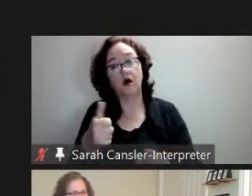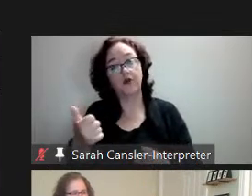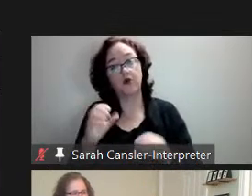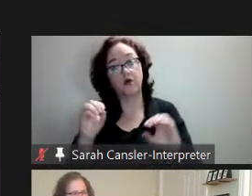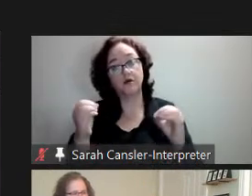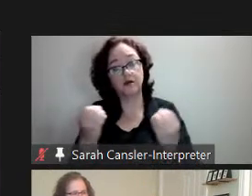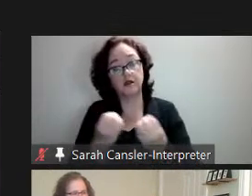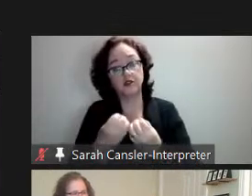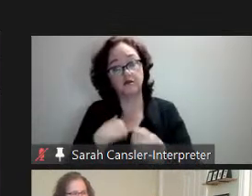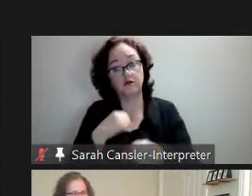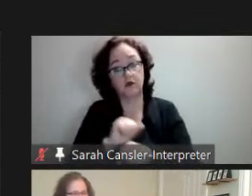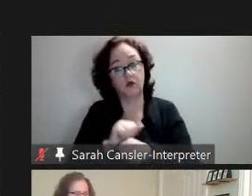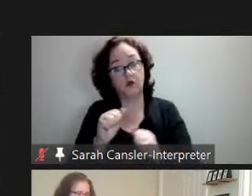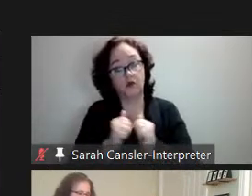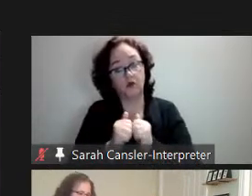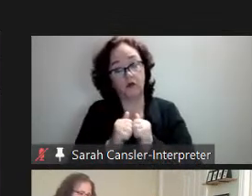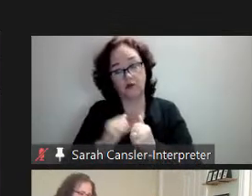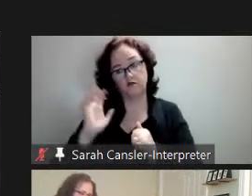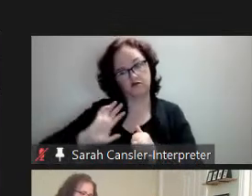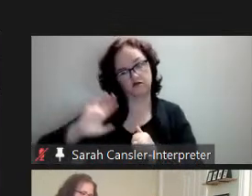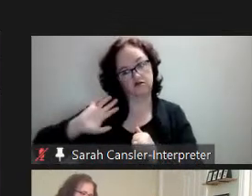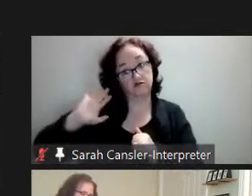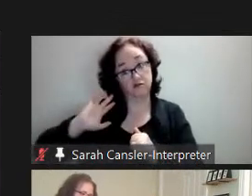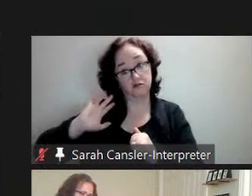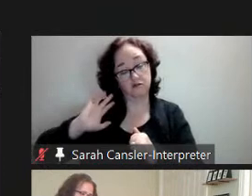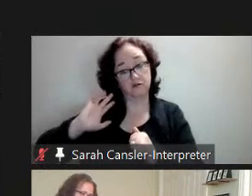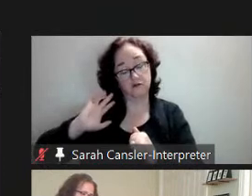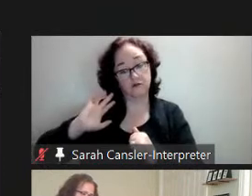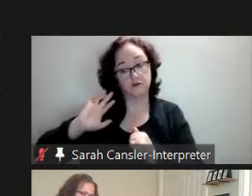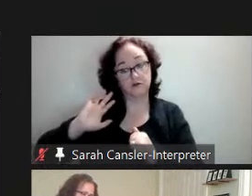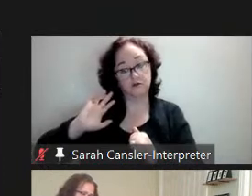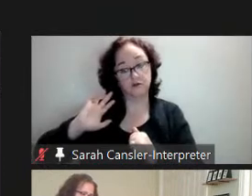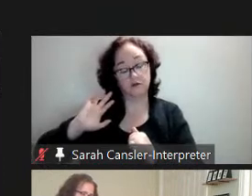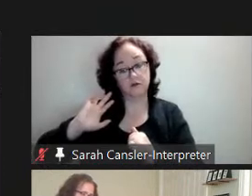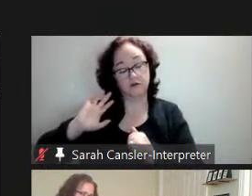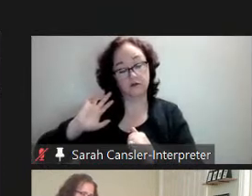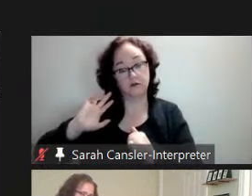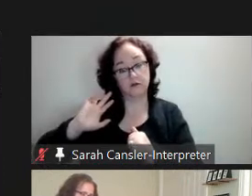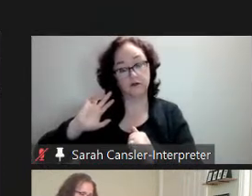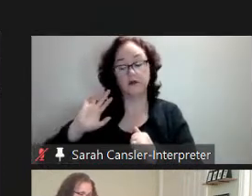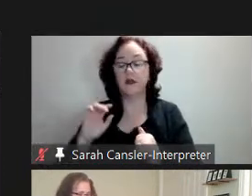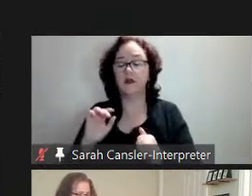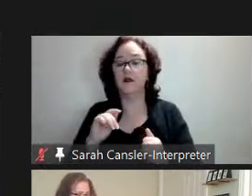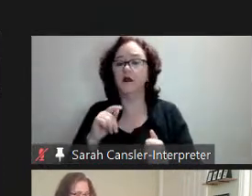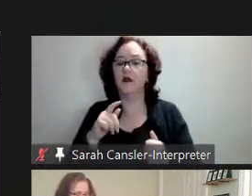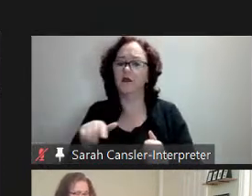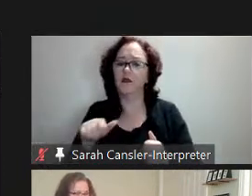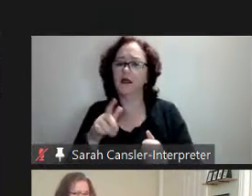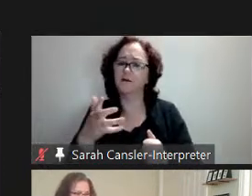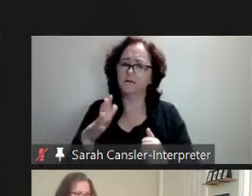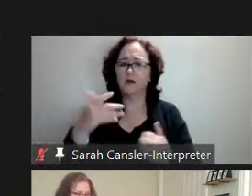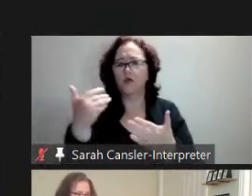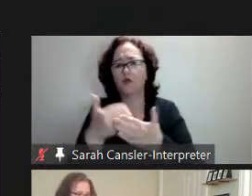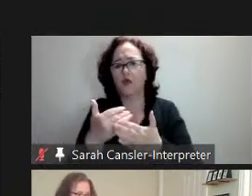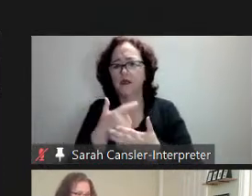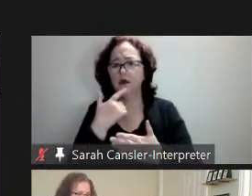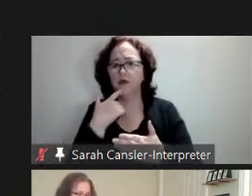with in the past that but they're housed pretty close to the Redline